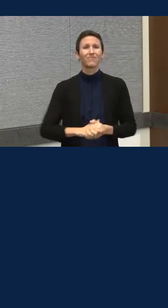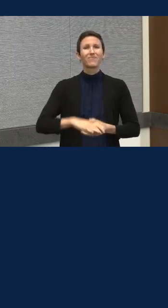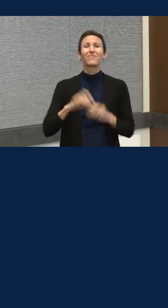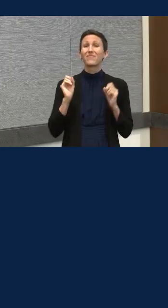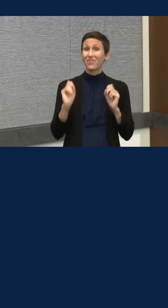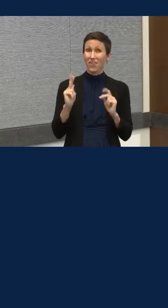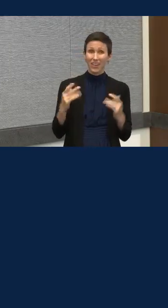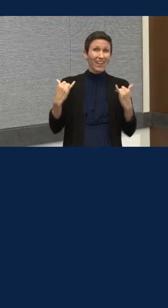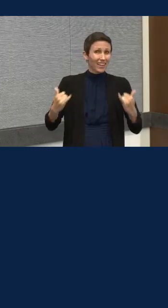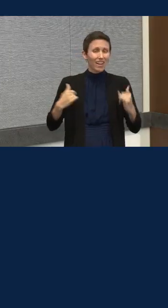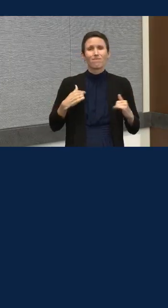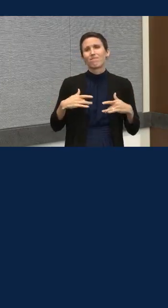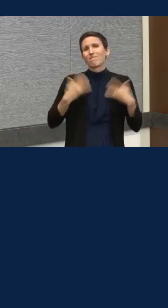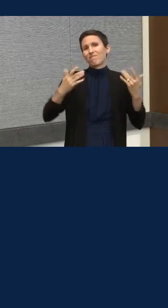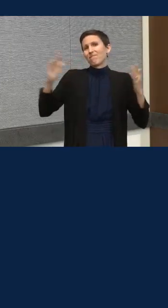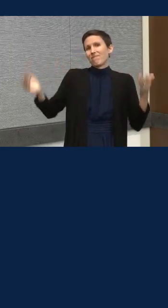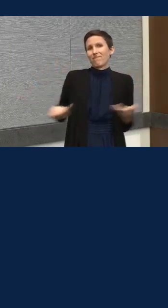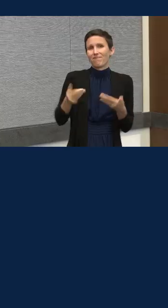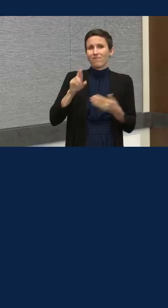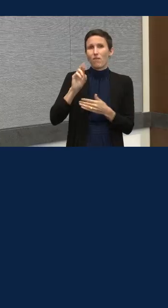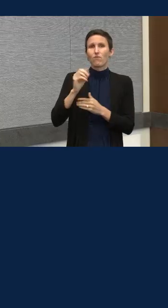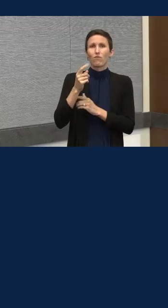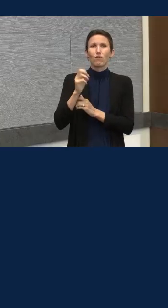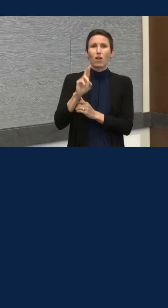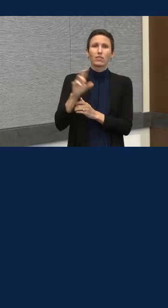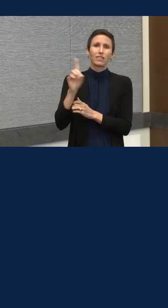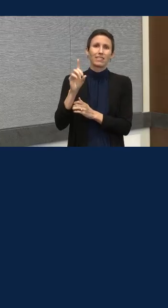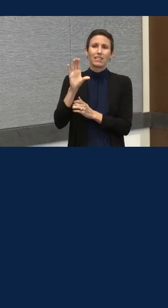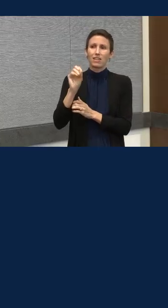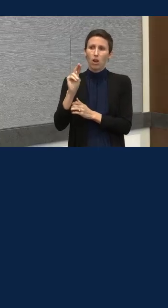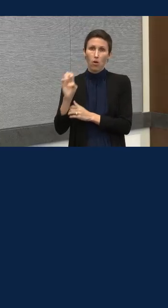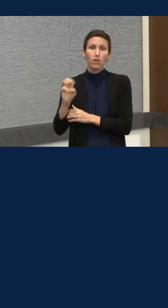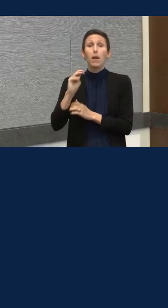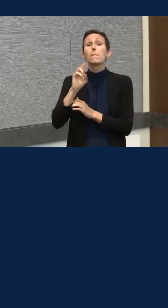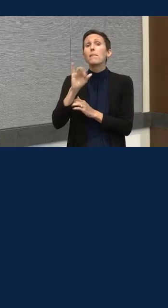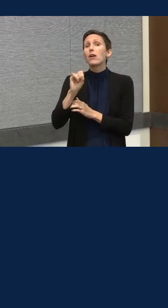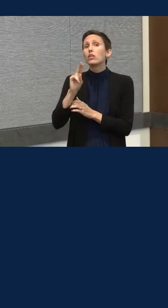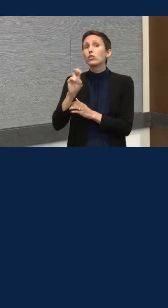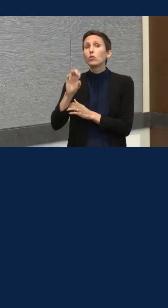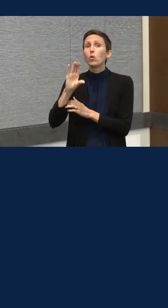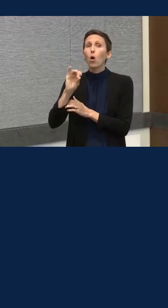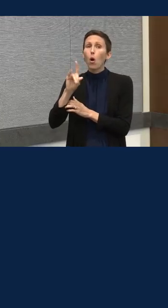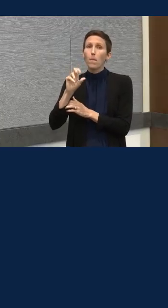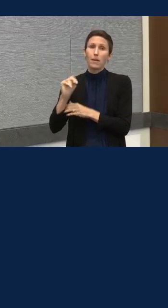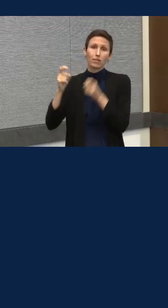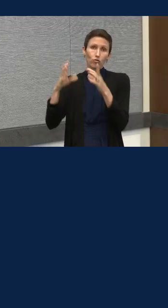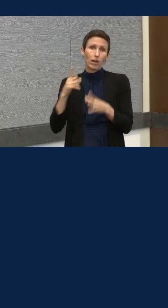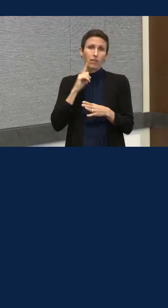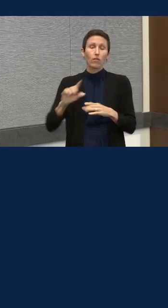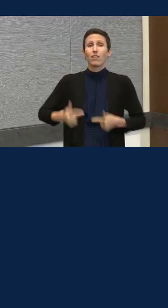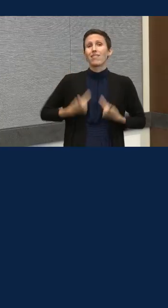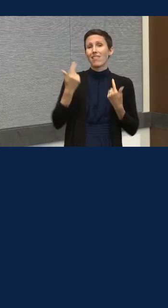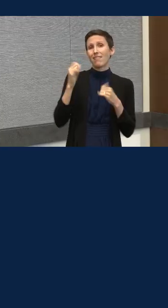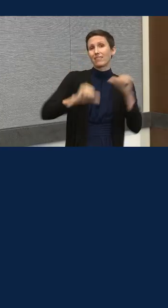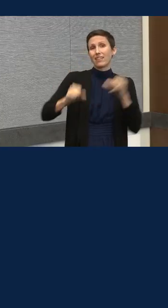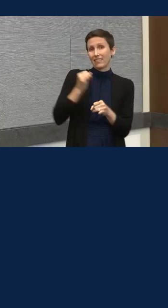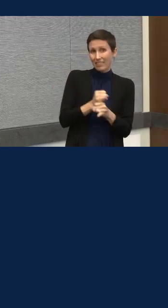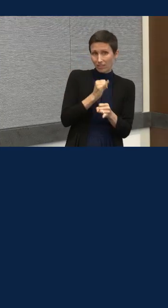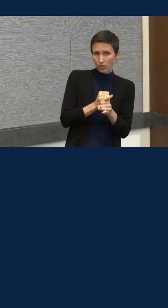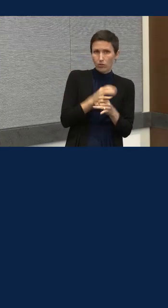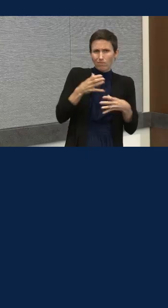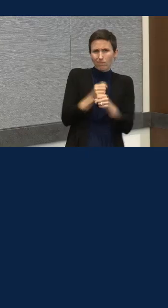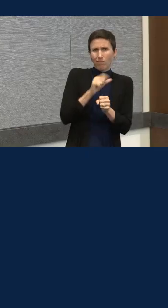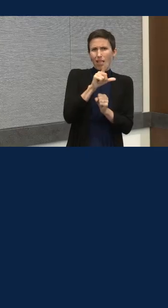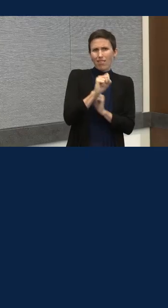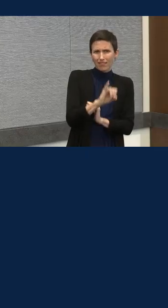Okay, it's now my pleasure to introduce Roger D. Cone, the Mary Sue Coleman Director of the Life Sciences Institute and